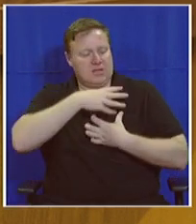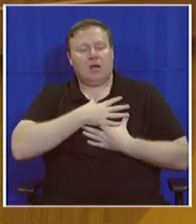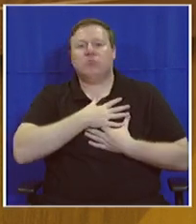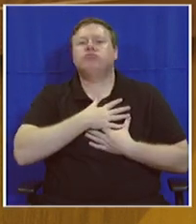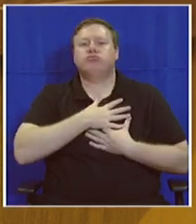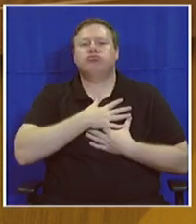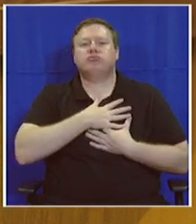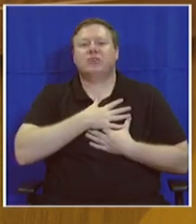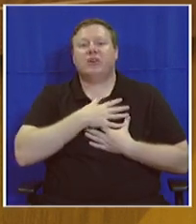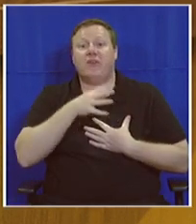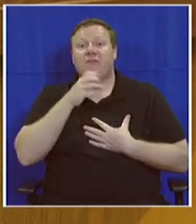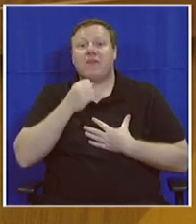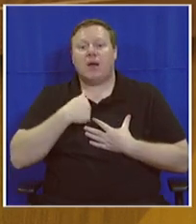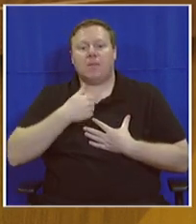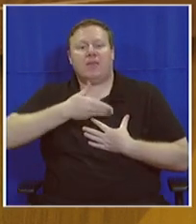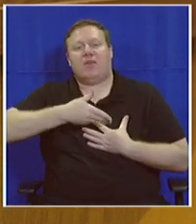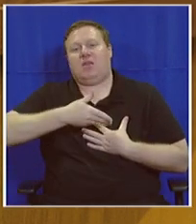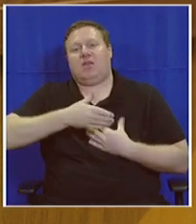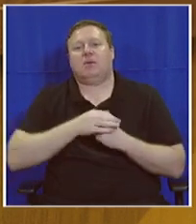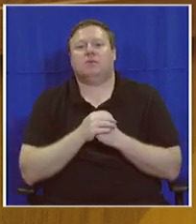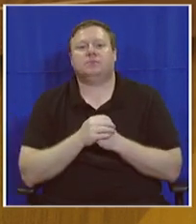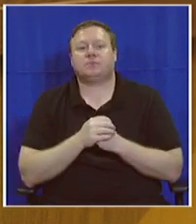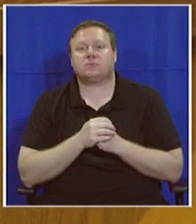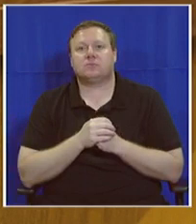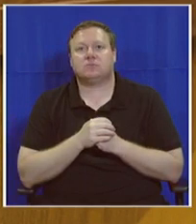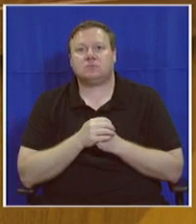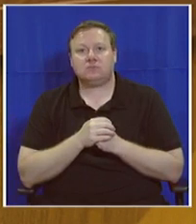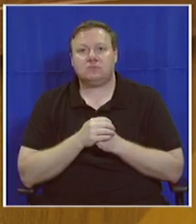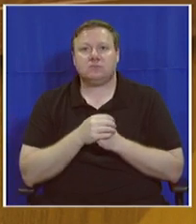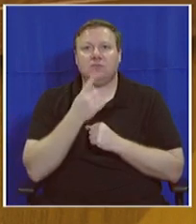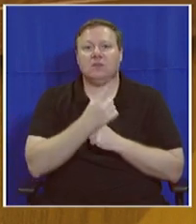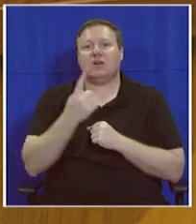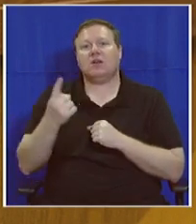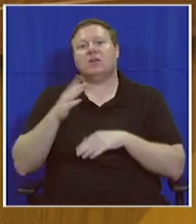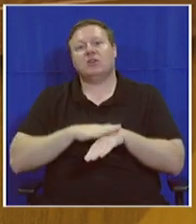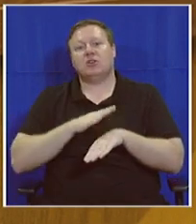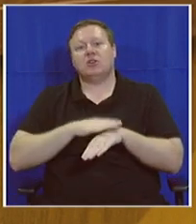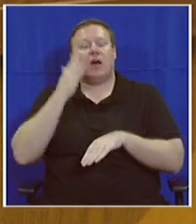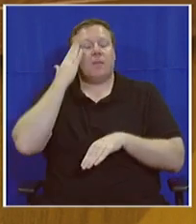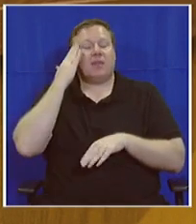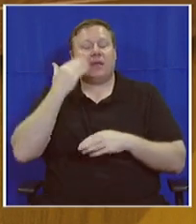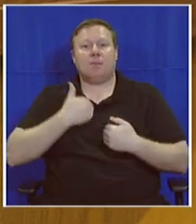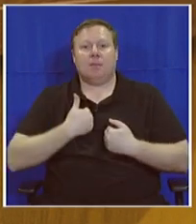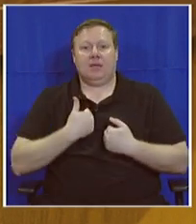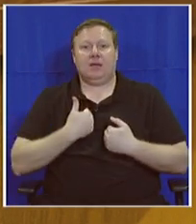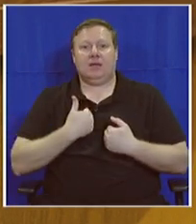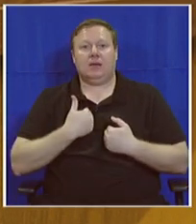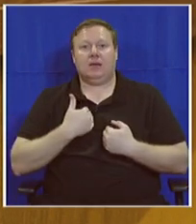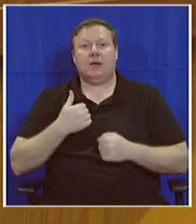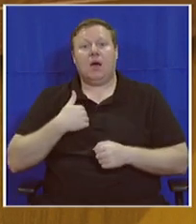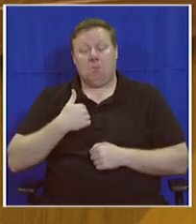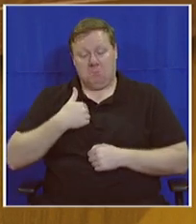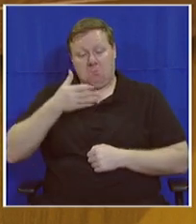will find me right there. For every time you think of me, I am right